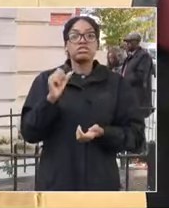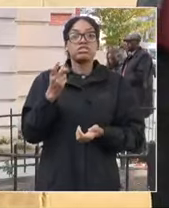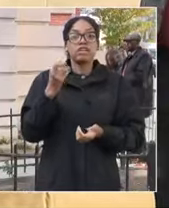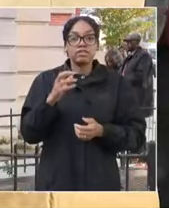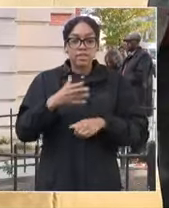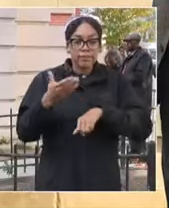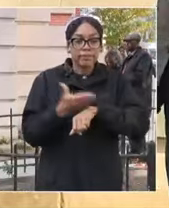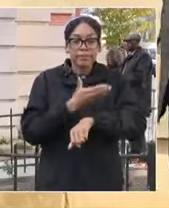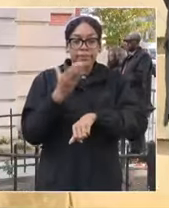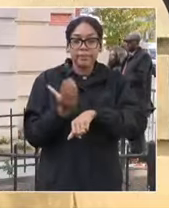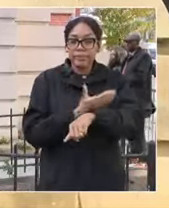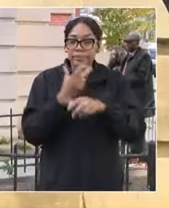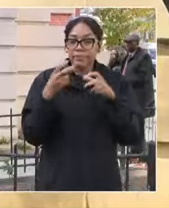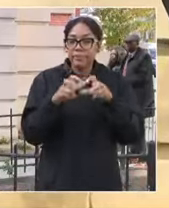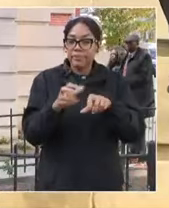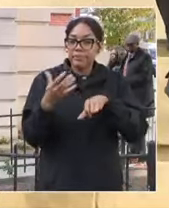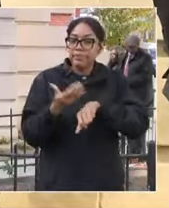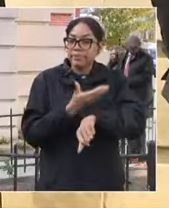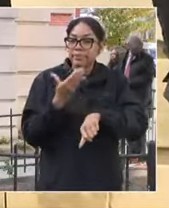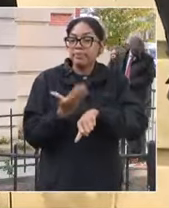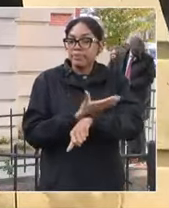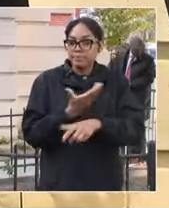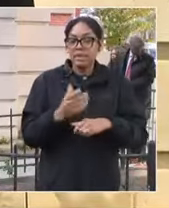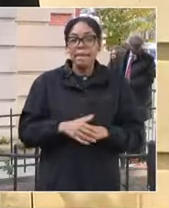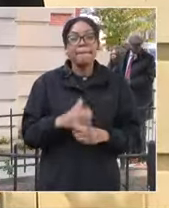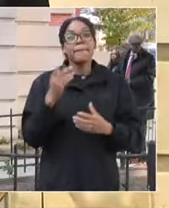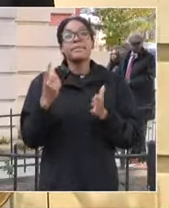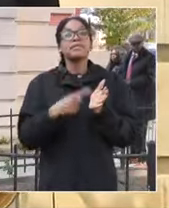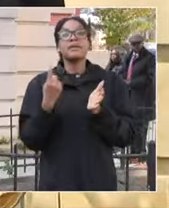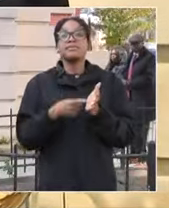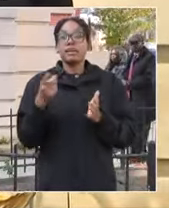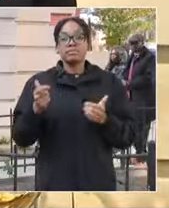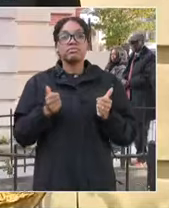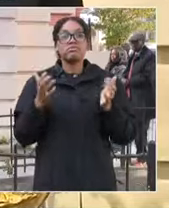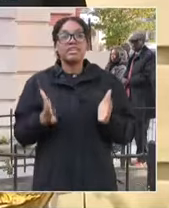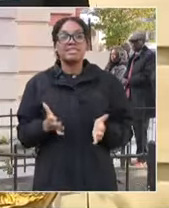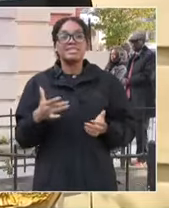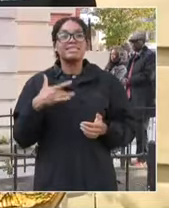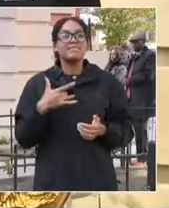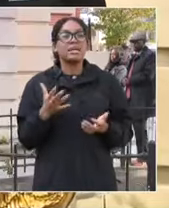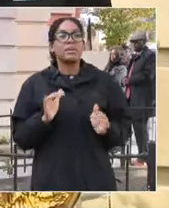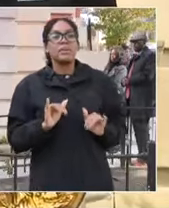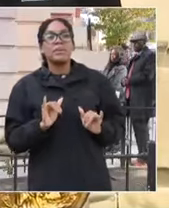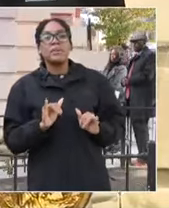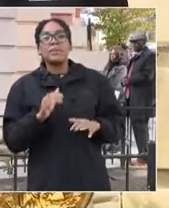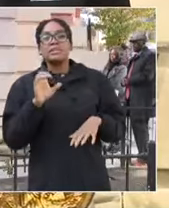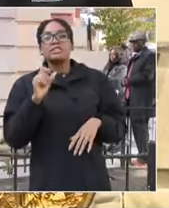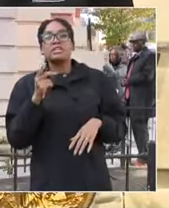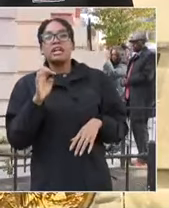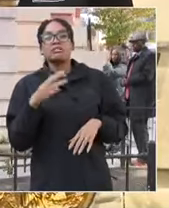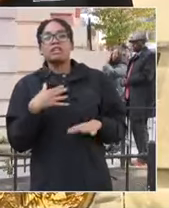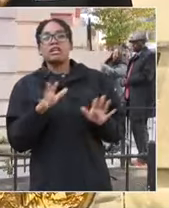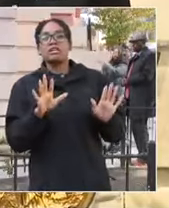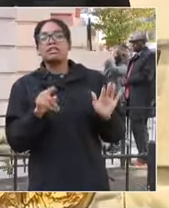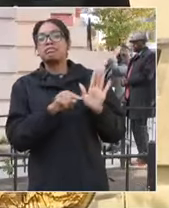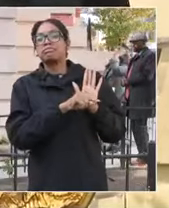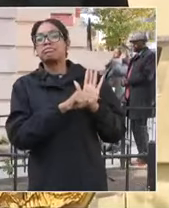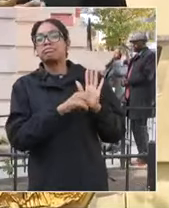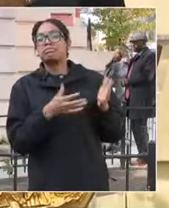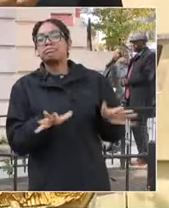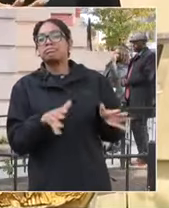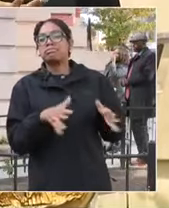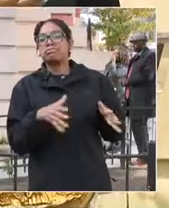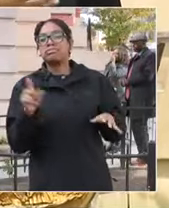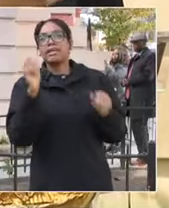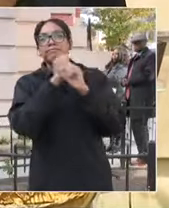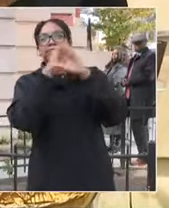our residents they have a perception of shelter that is not necessarily accurate. My team has started using lookbooks so that we can bring the